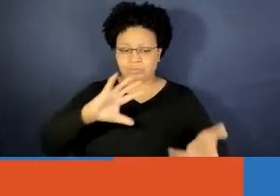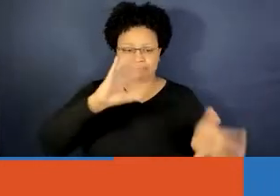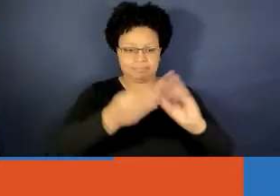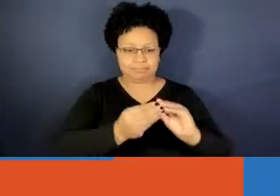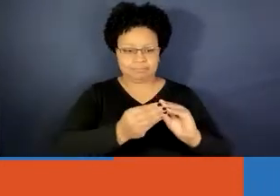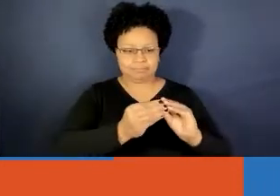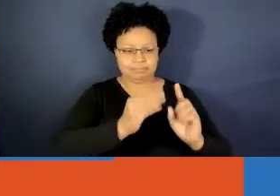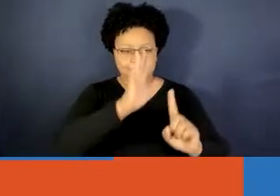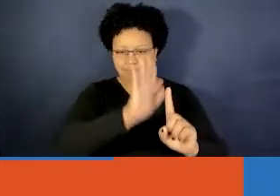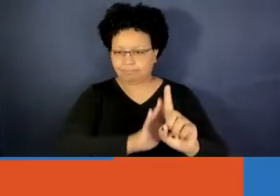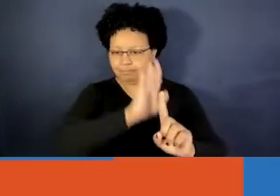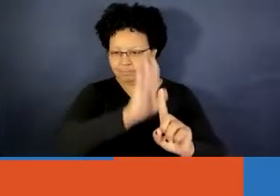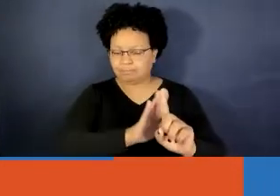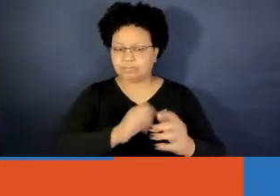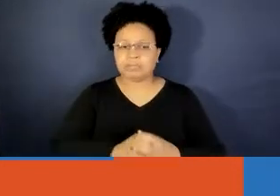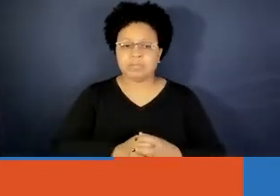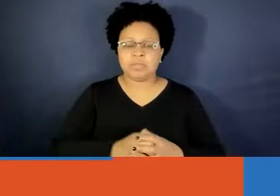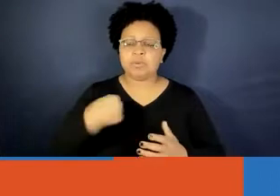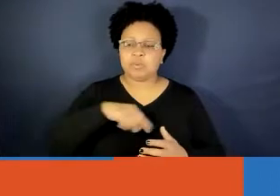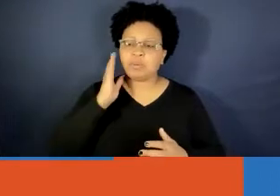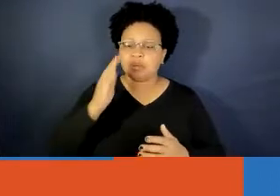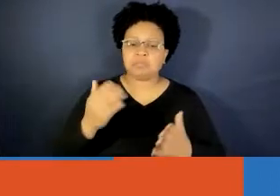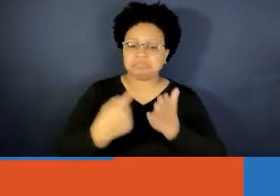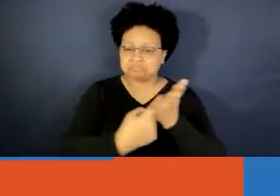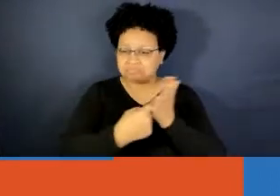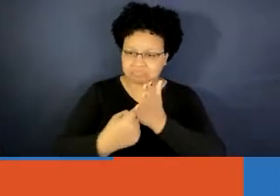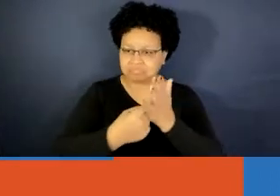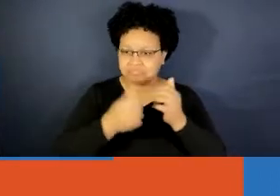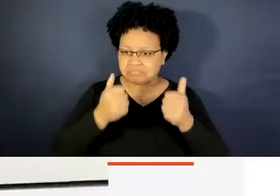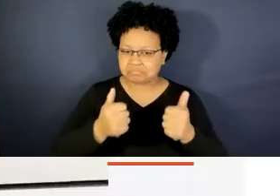have a good time going through our trainings.